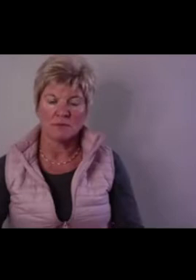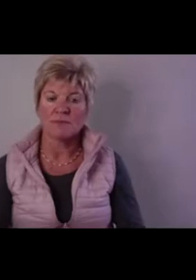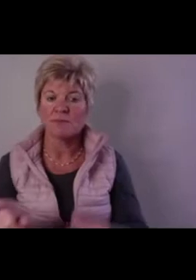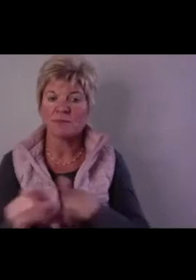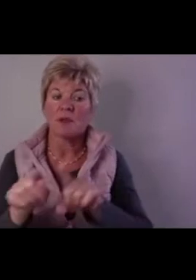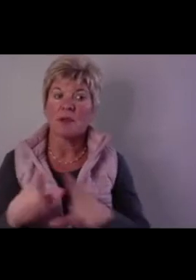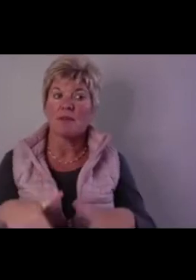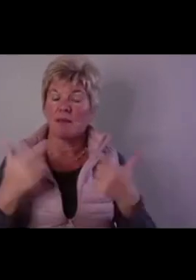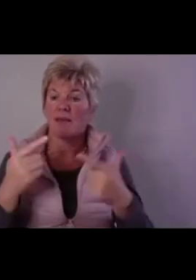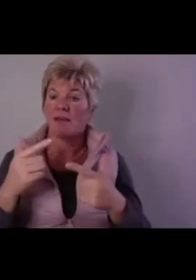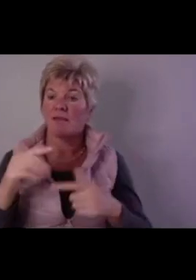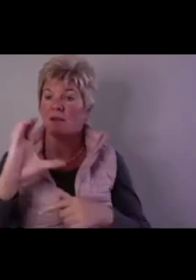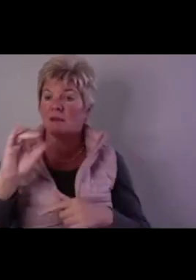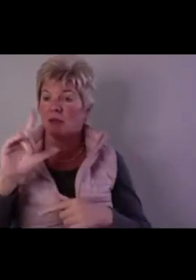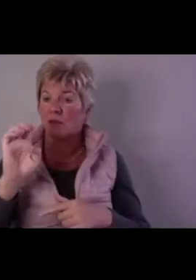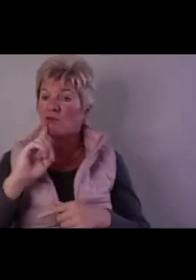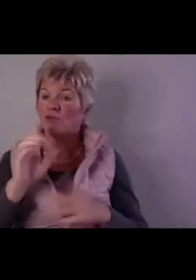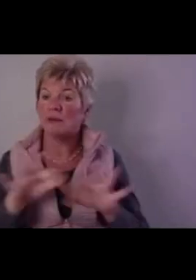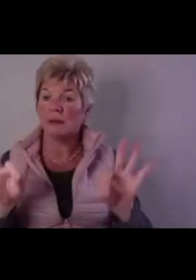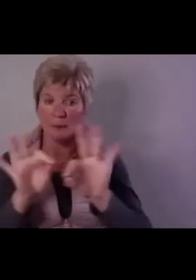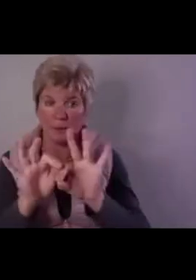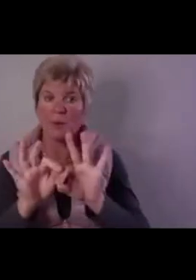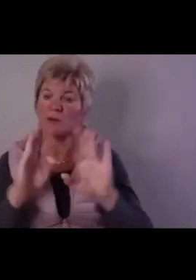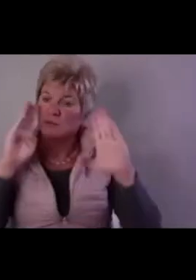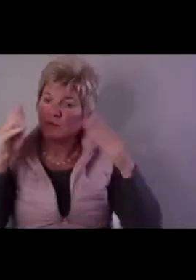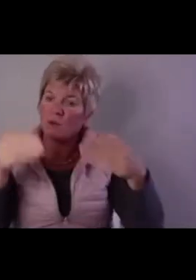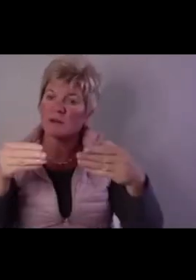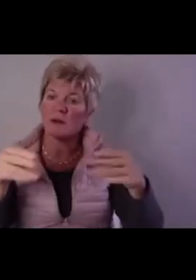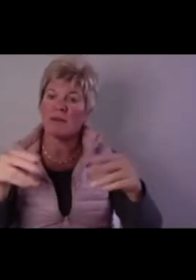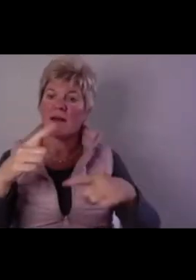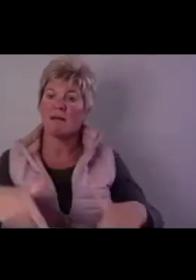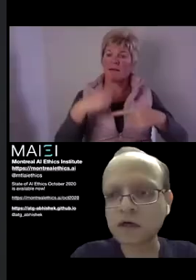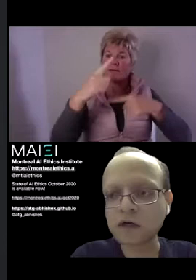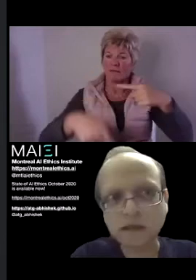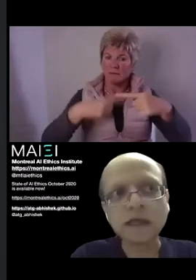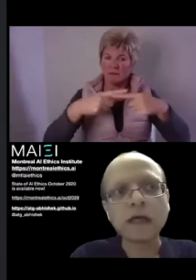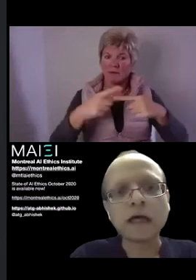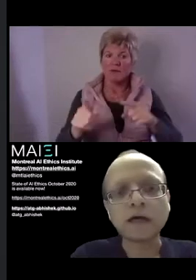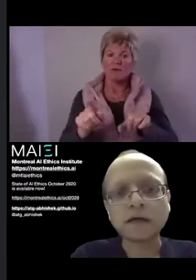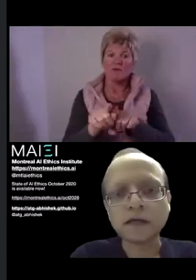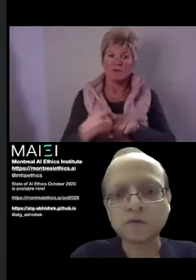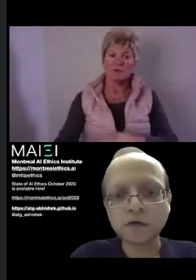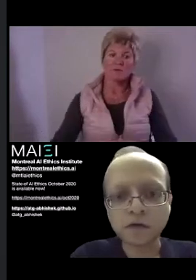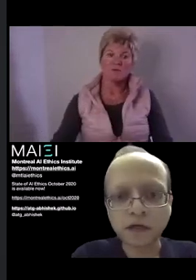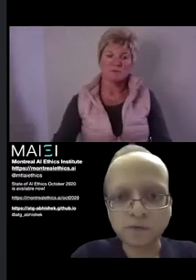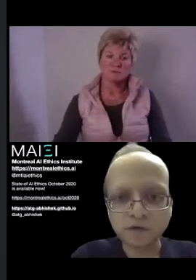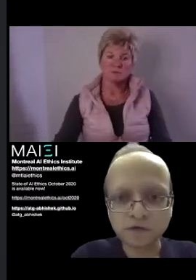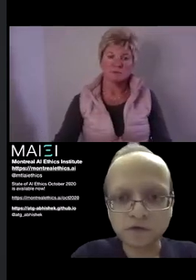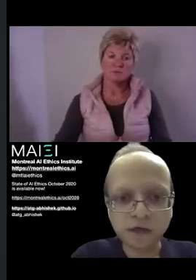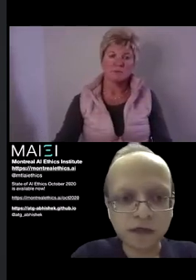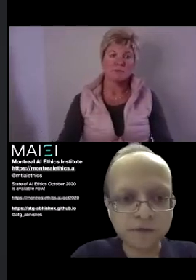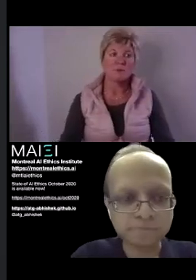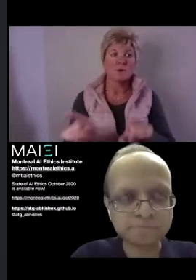really important because it helps us to find the right points of intervention that will help